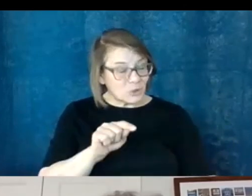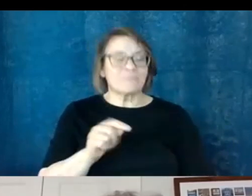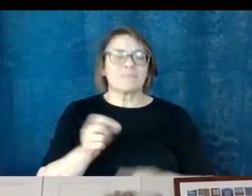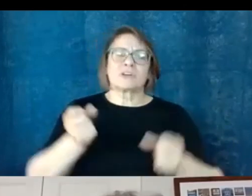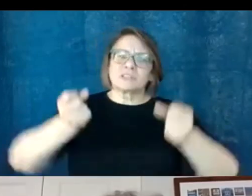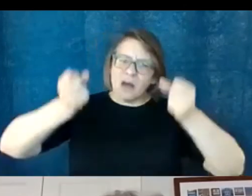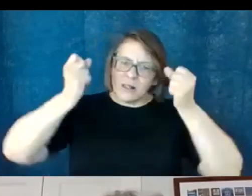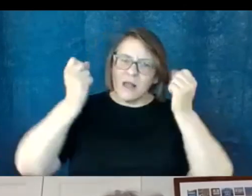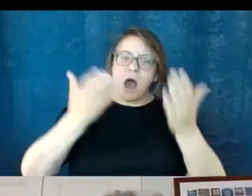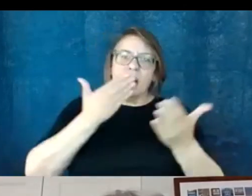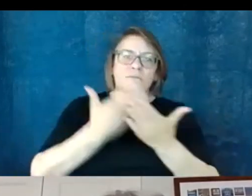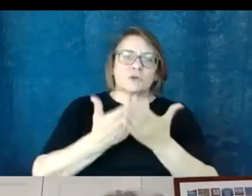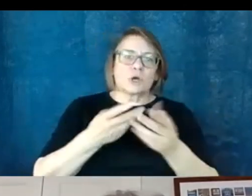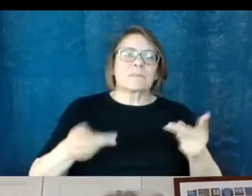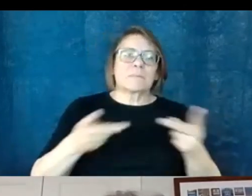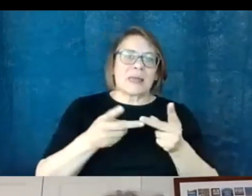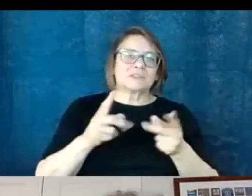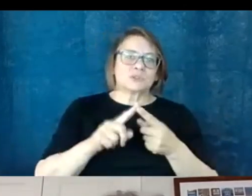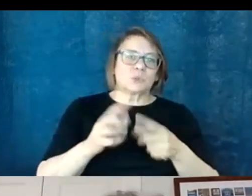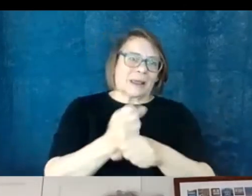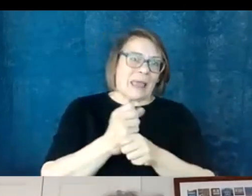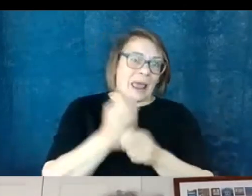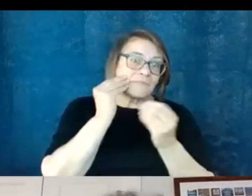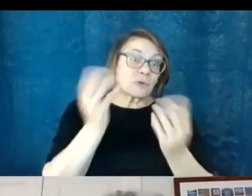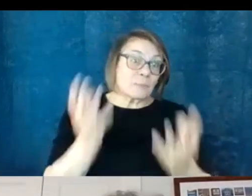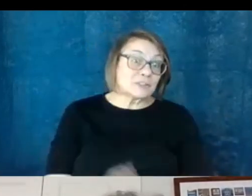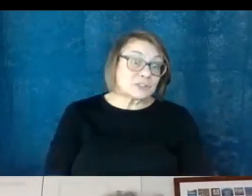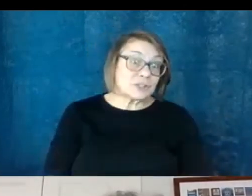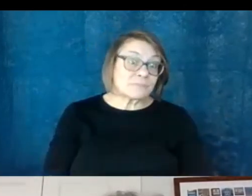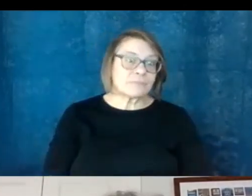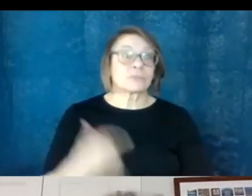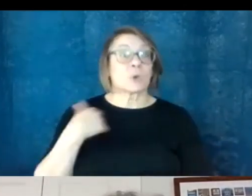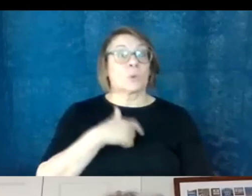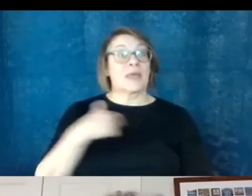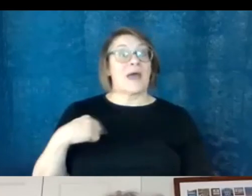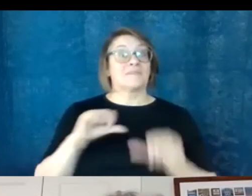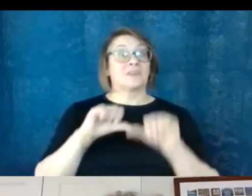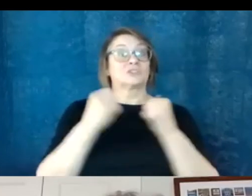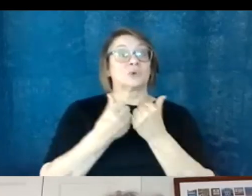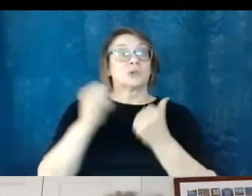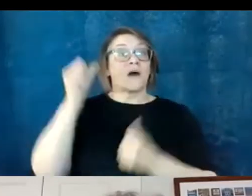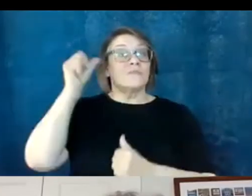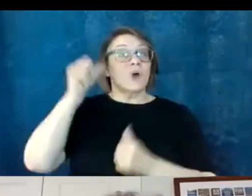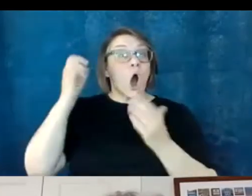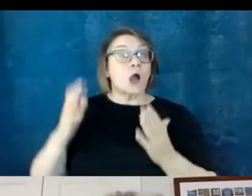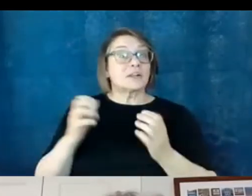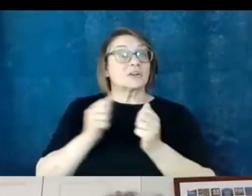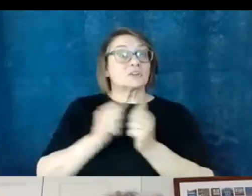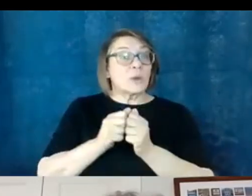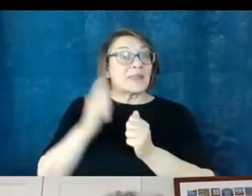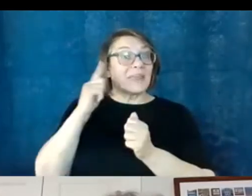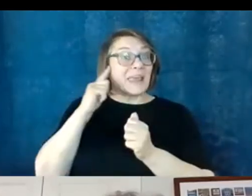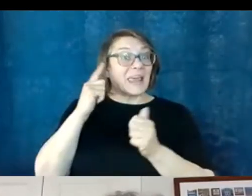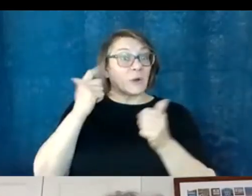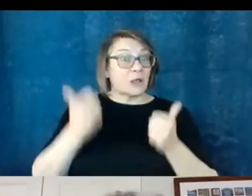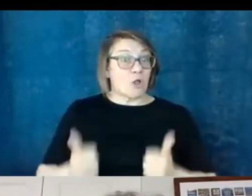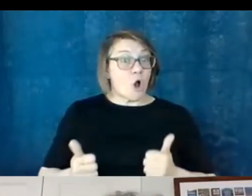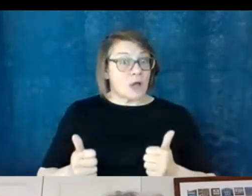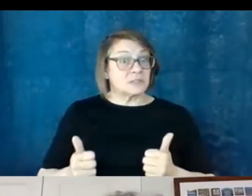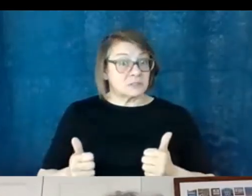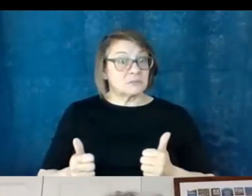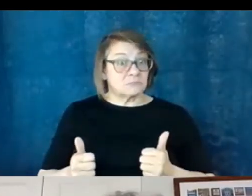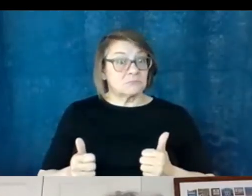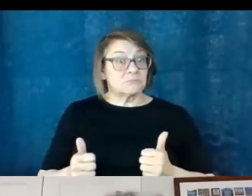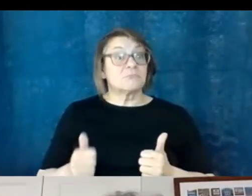of good places that you can get support. We have an Association of Audiologists with Hearing Loss, which has